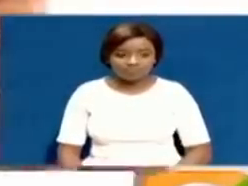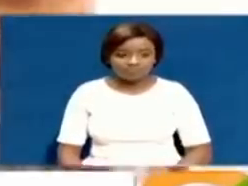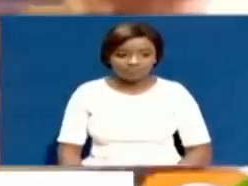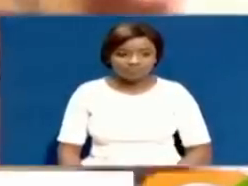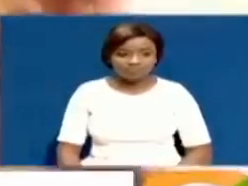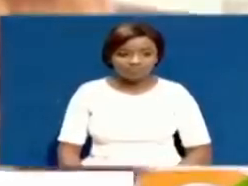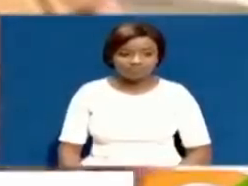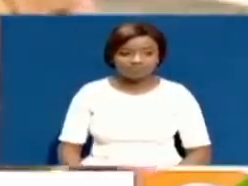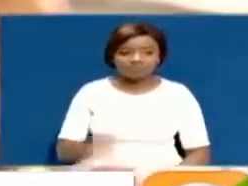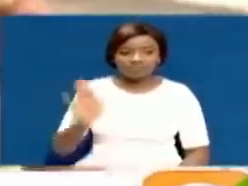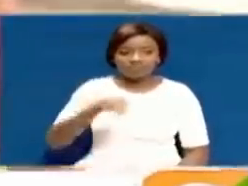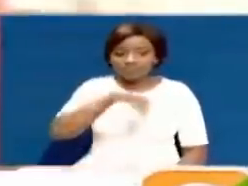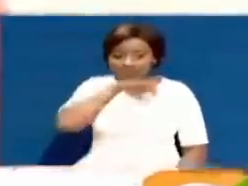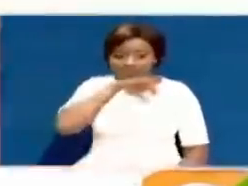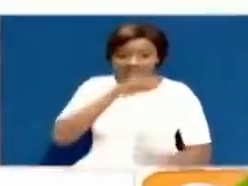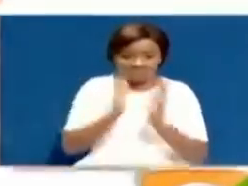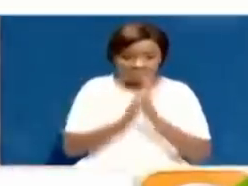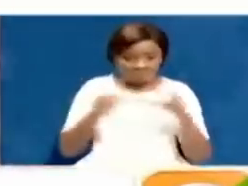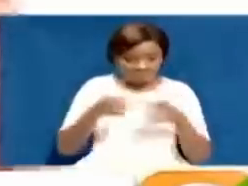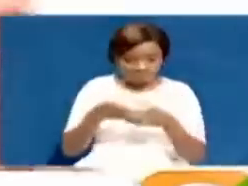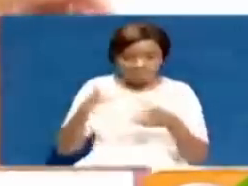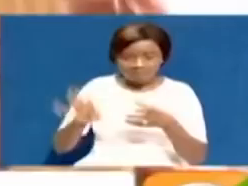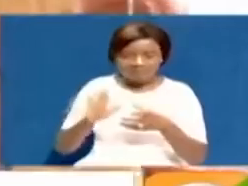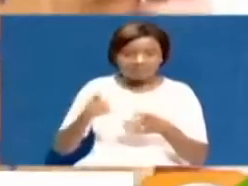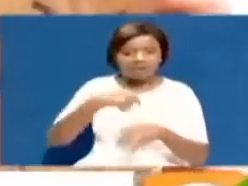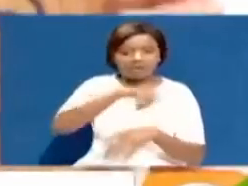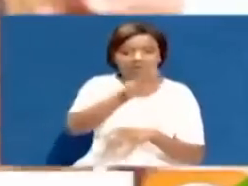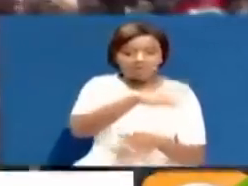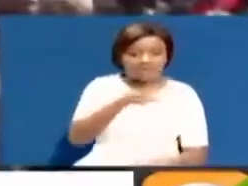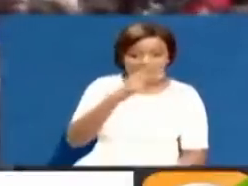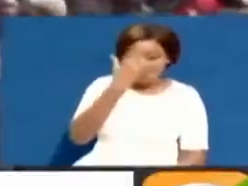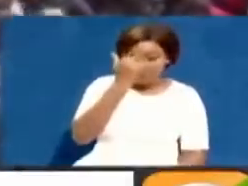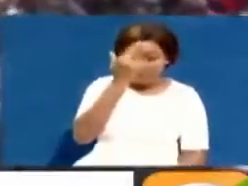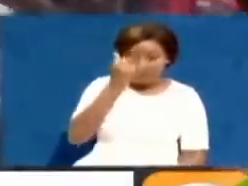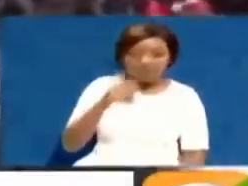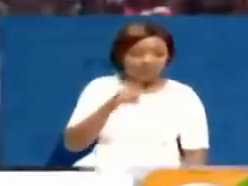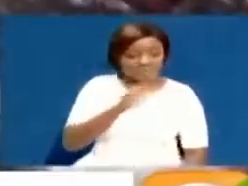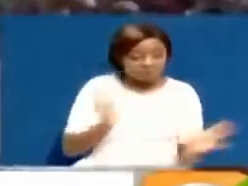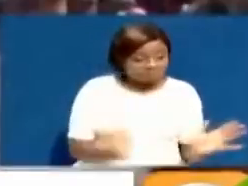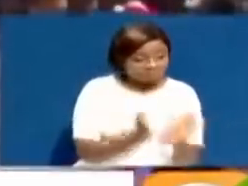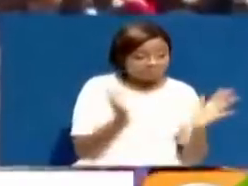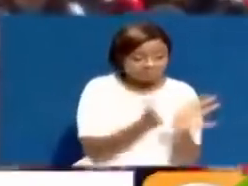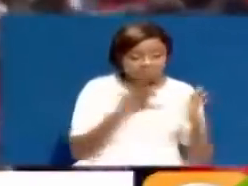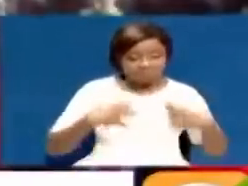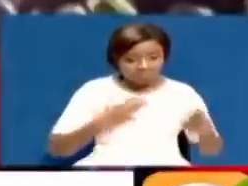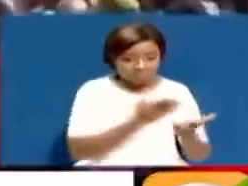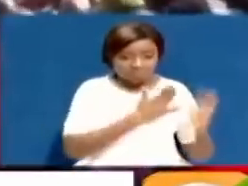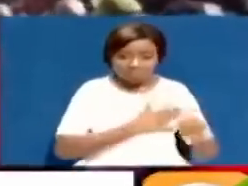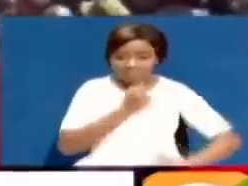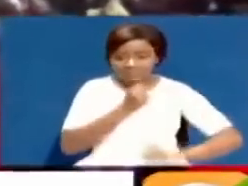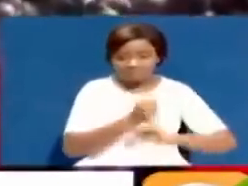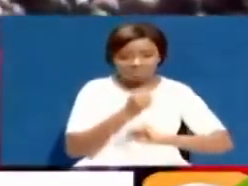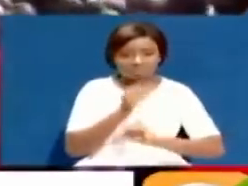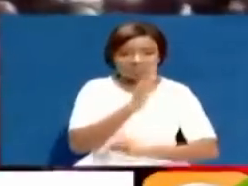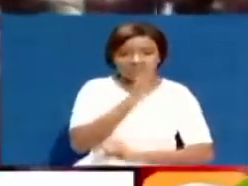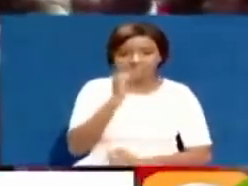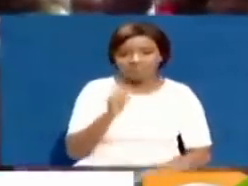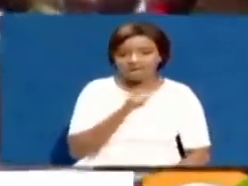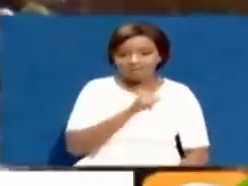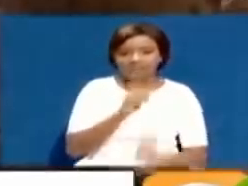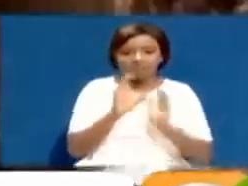Odinga and his entourage later addressing Narok Town residents where he urged them to support the BBI-driven constitutional